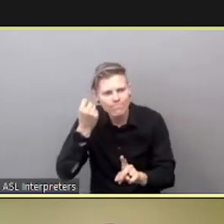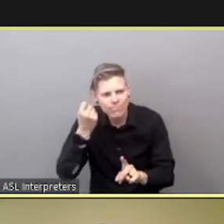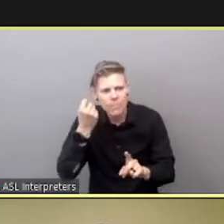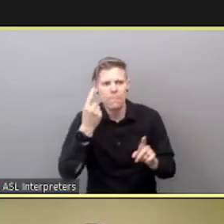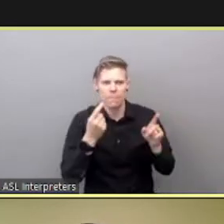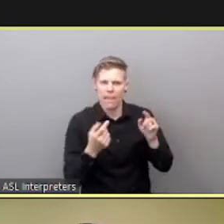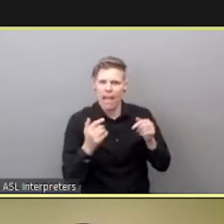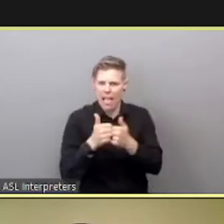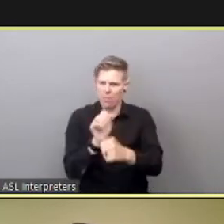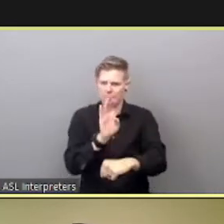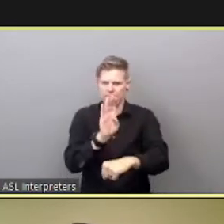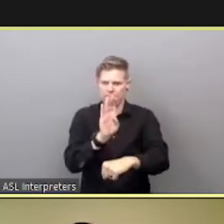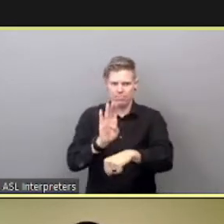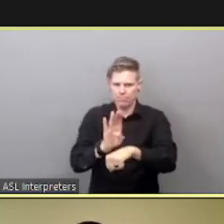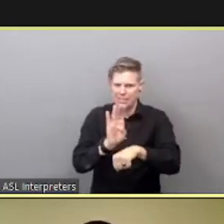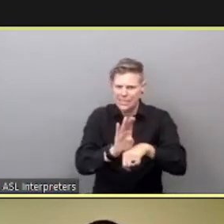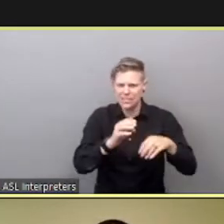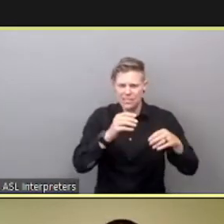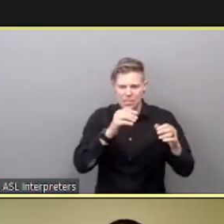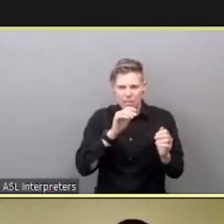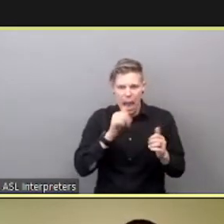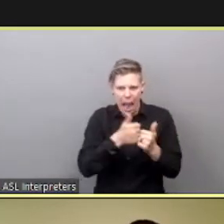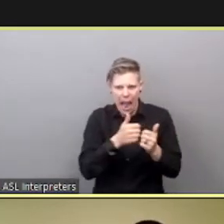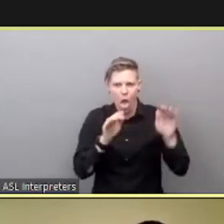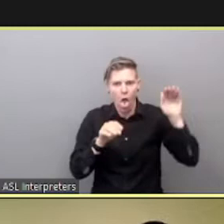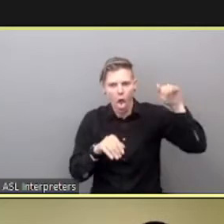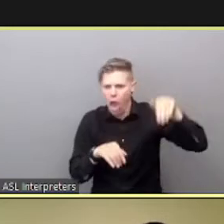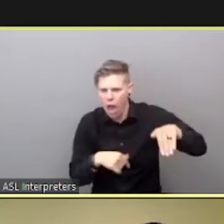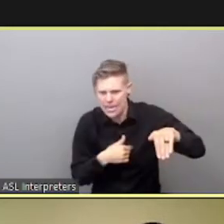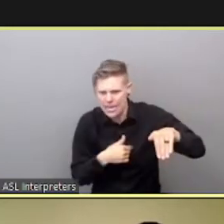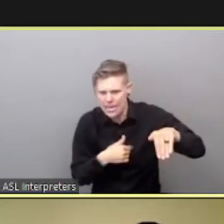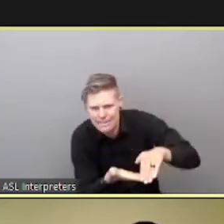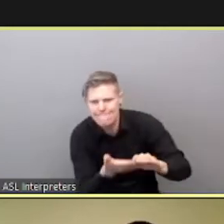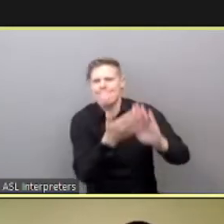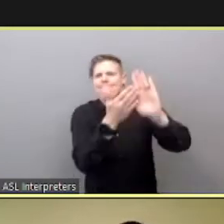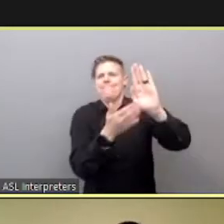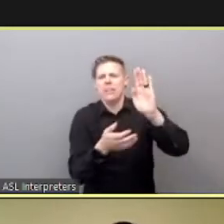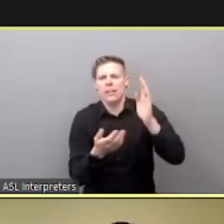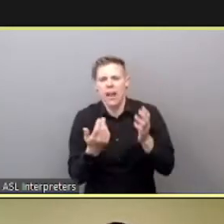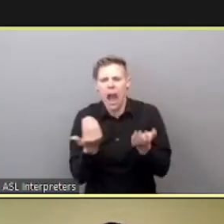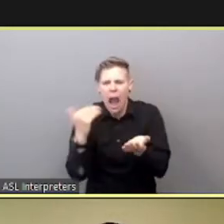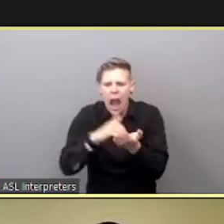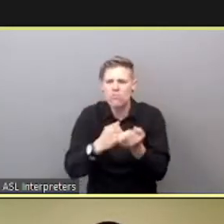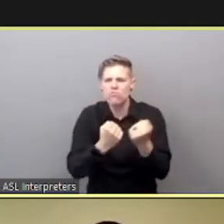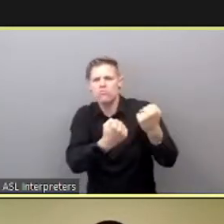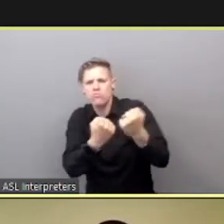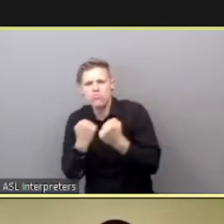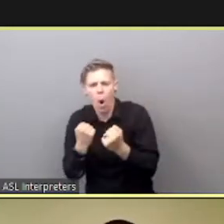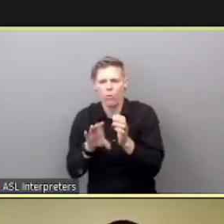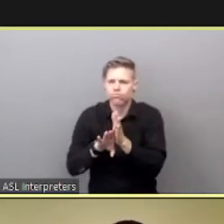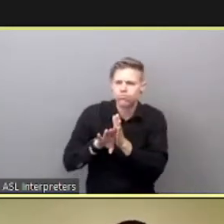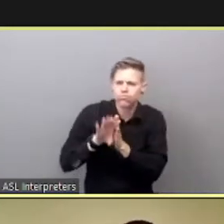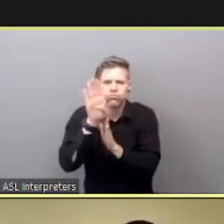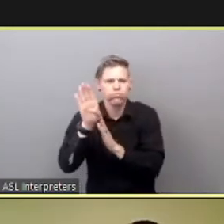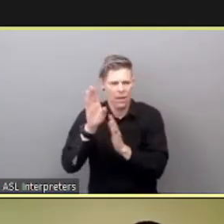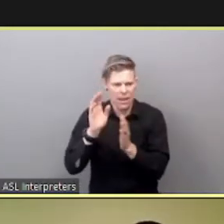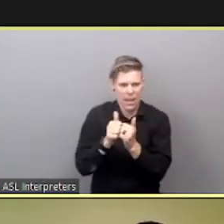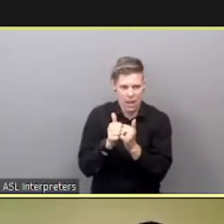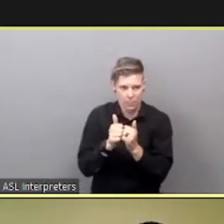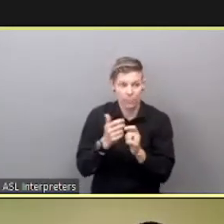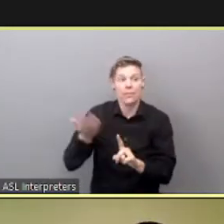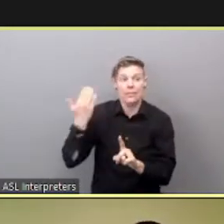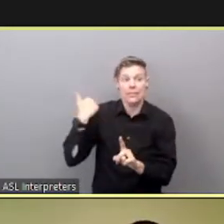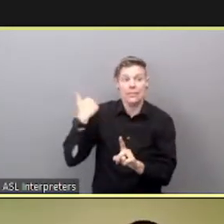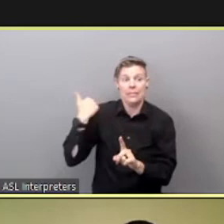here is using data from Claimants 3 weeks back from October 4th. So what we're looking